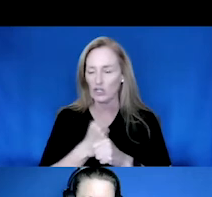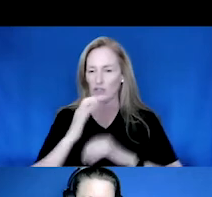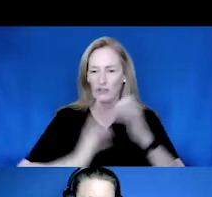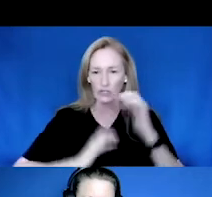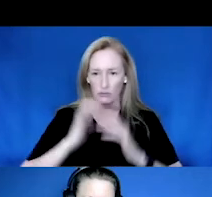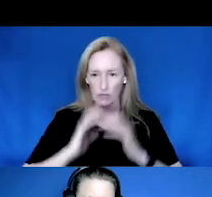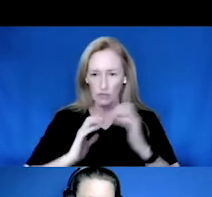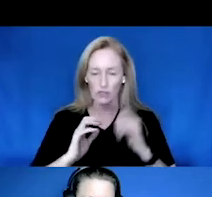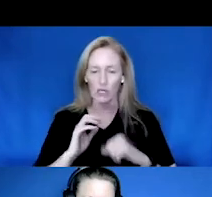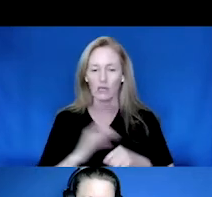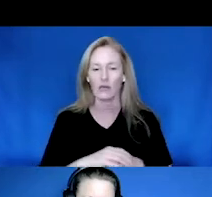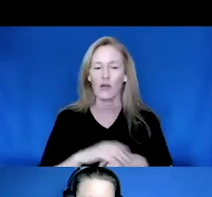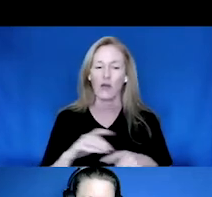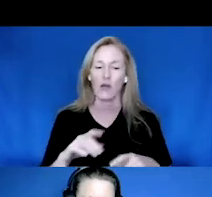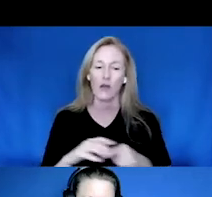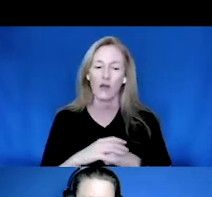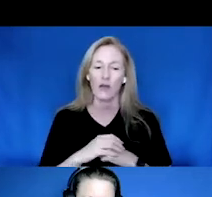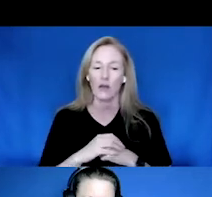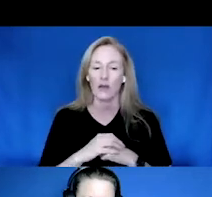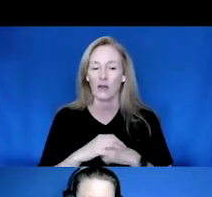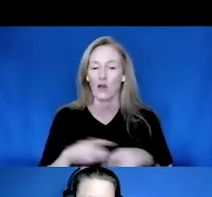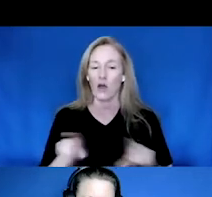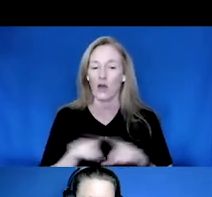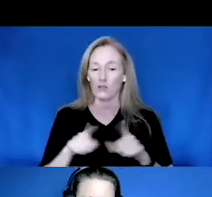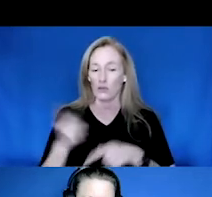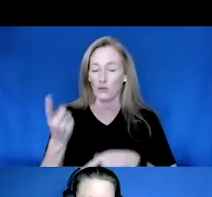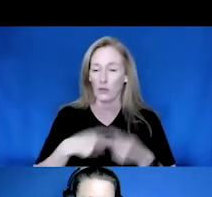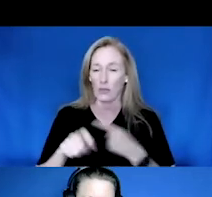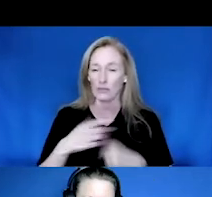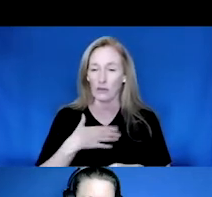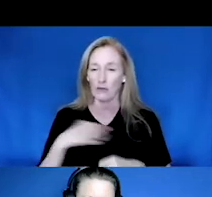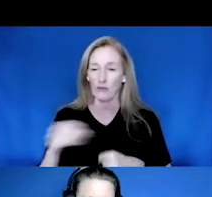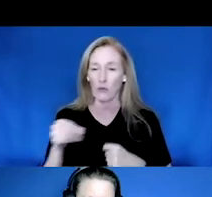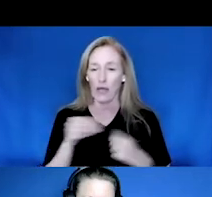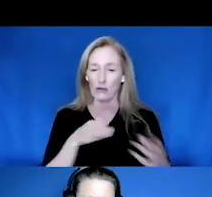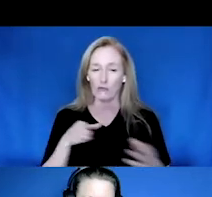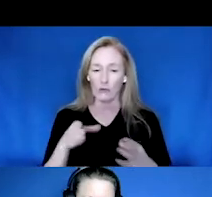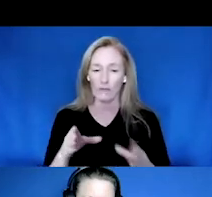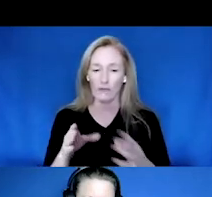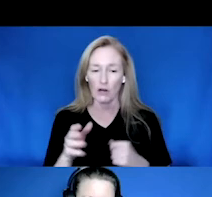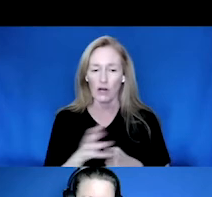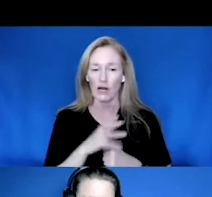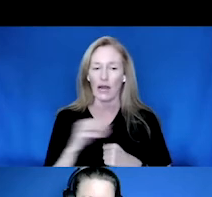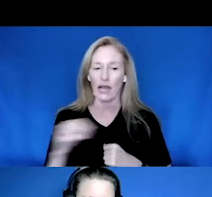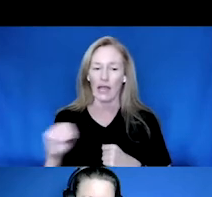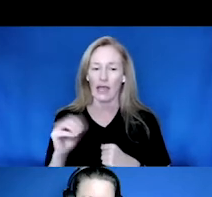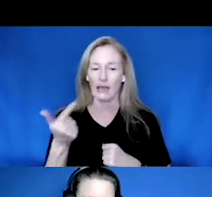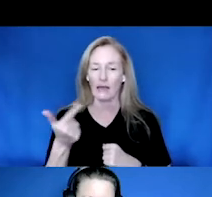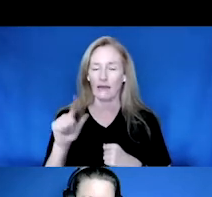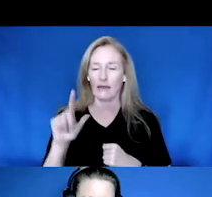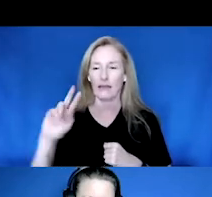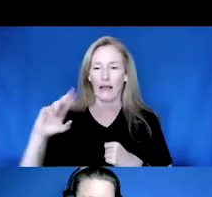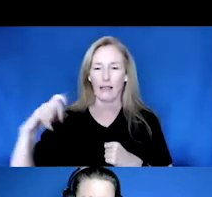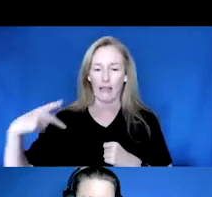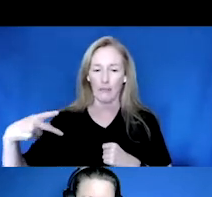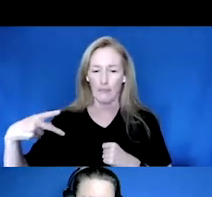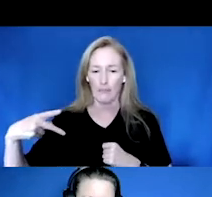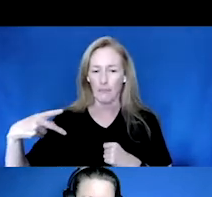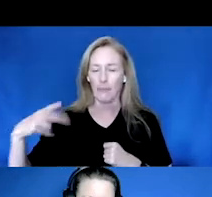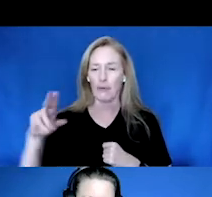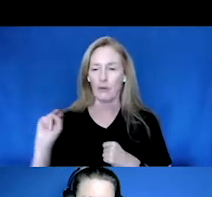Mexico facility, which is another medical center serving tribal nations here in the